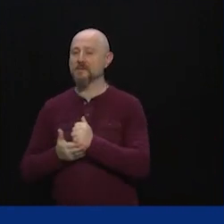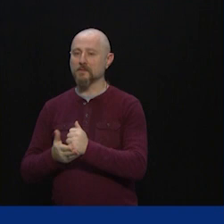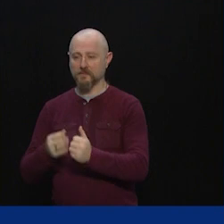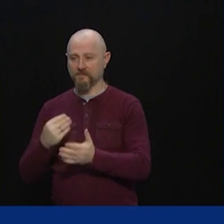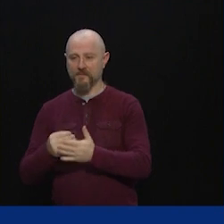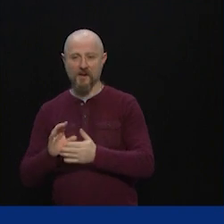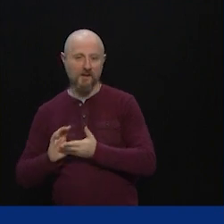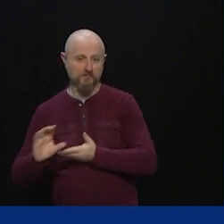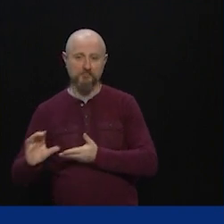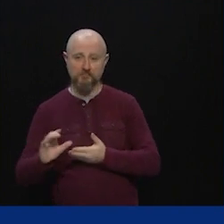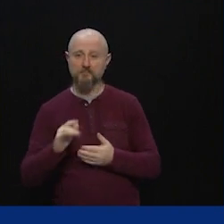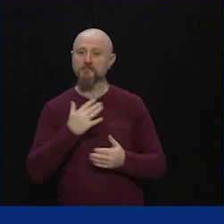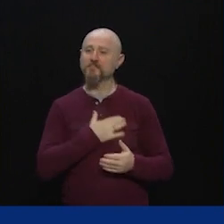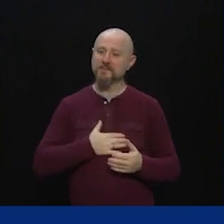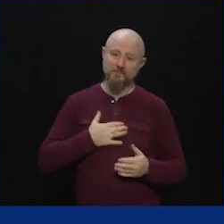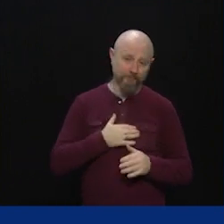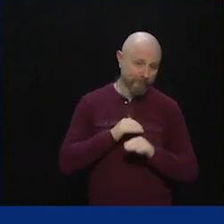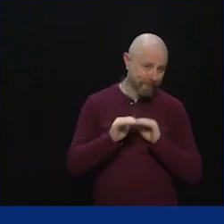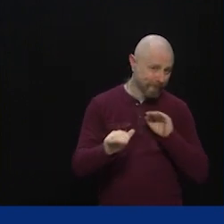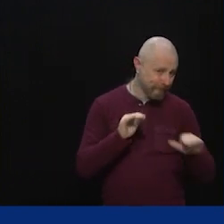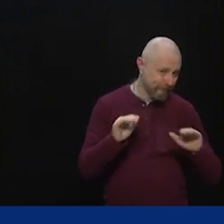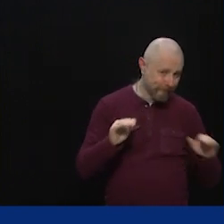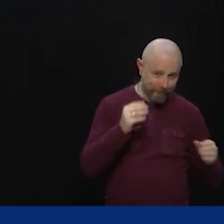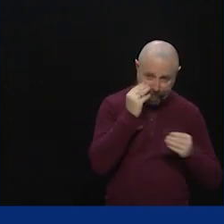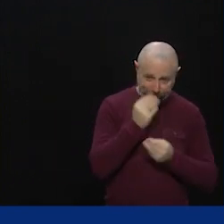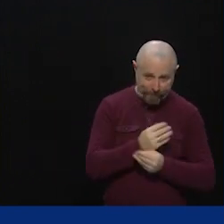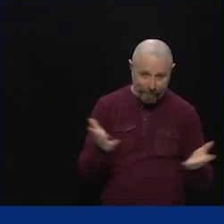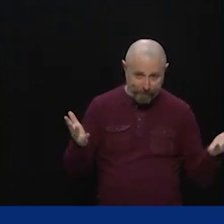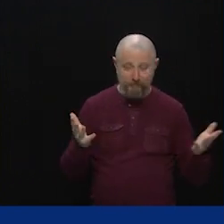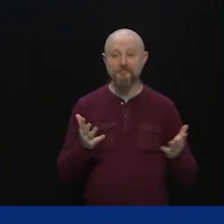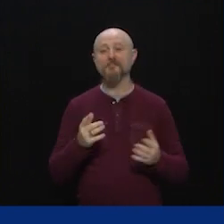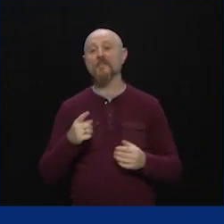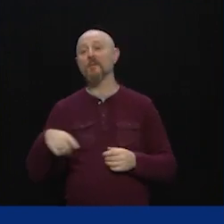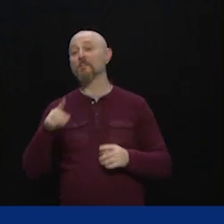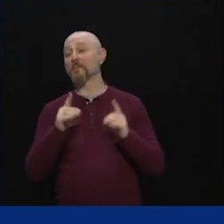your constituents that they should apply for this and start, or